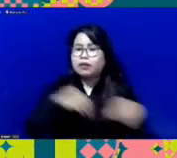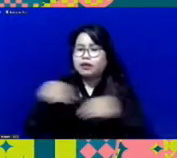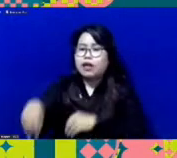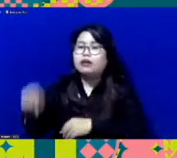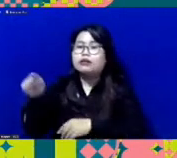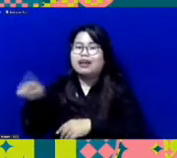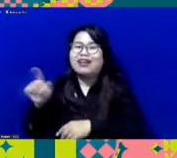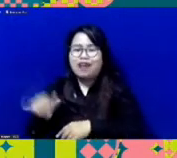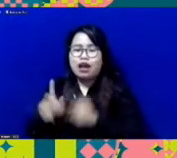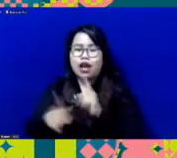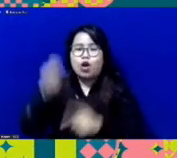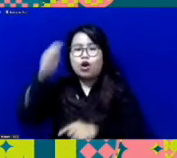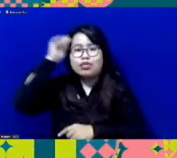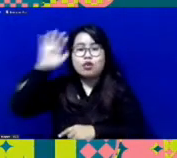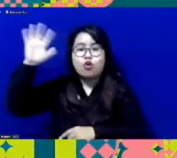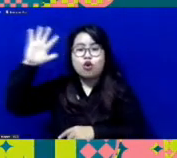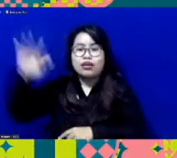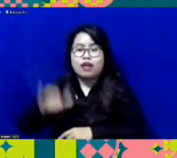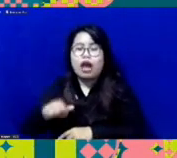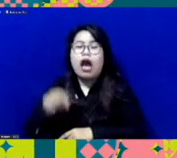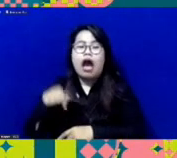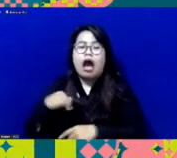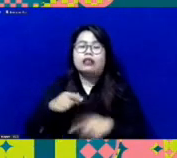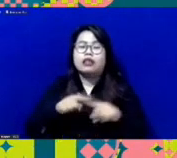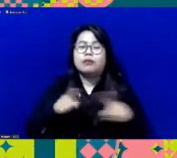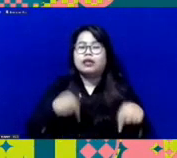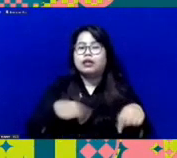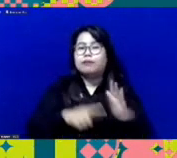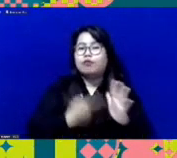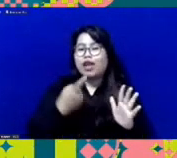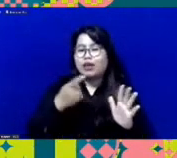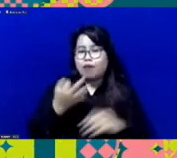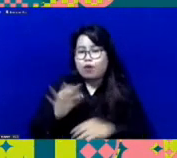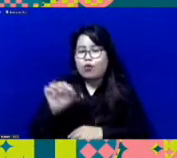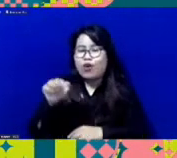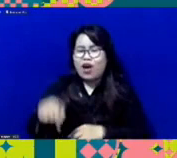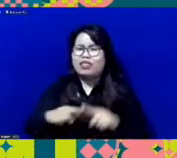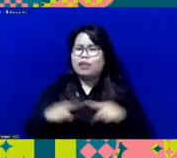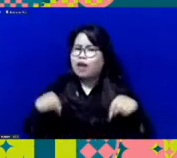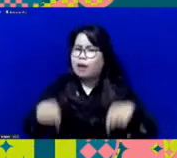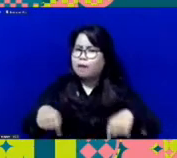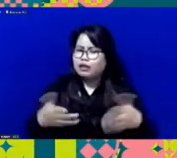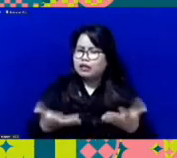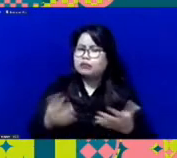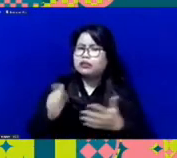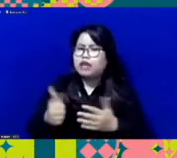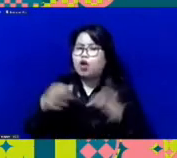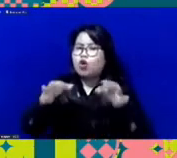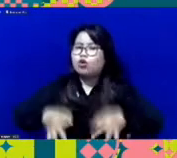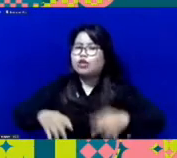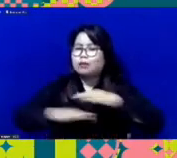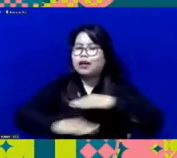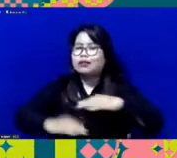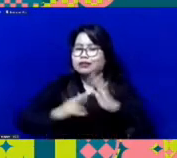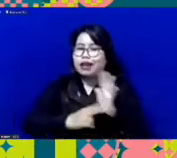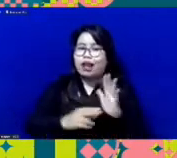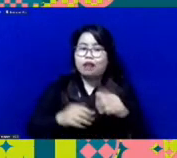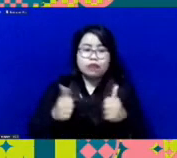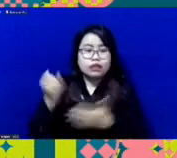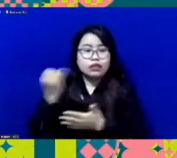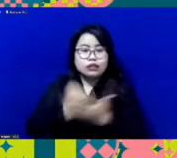started. Okay. Just started. Can we make this into a values-based city? Yeah. Can we design it with those values? Before that, let me give you a bit